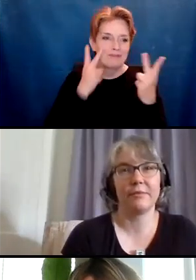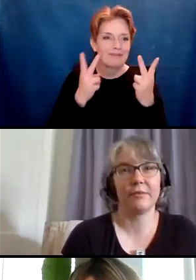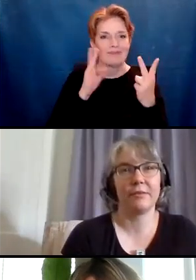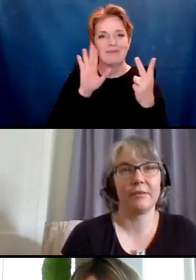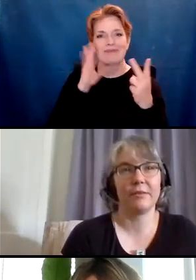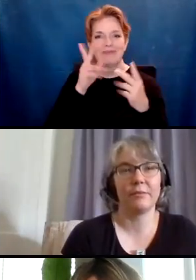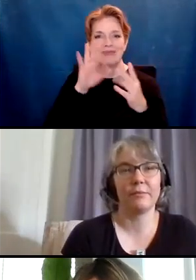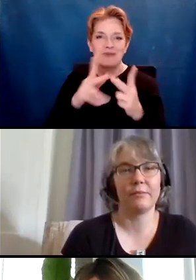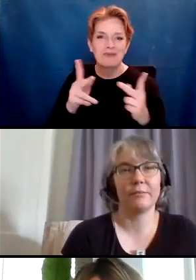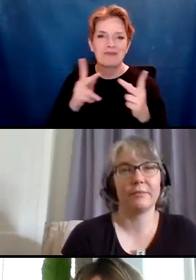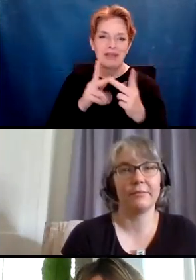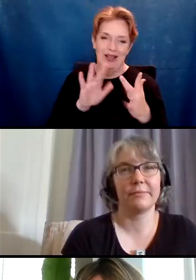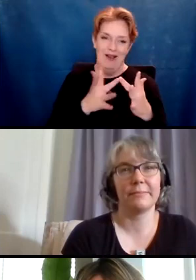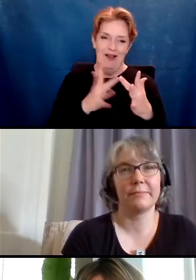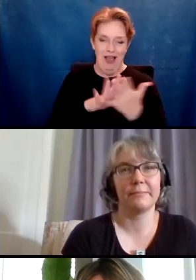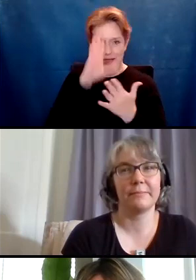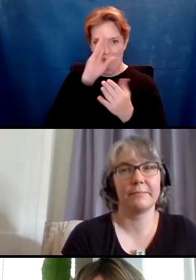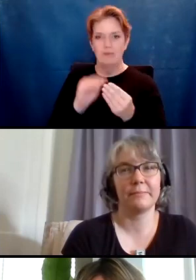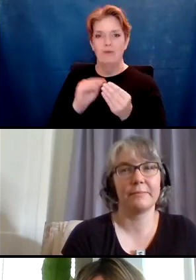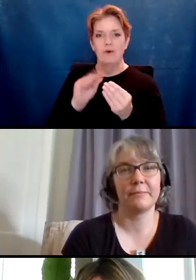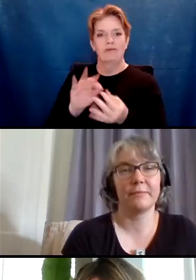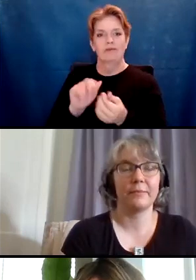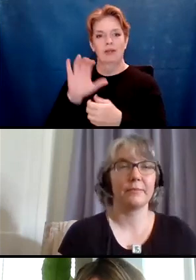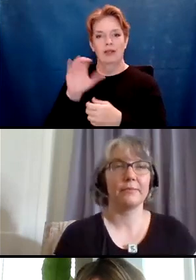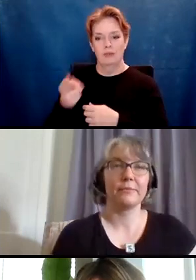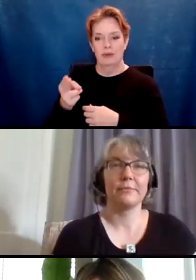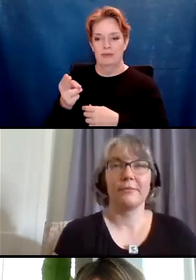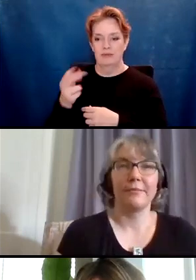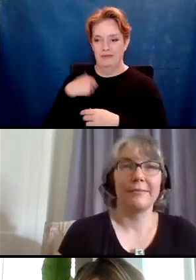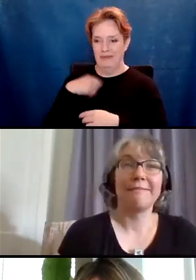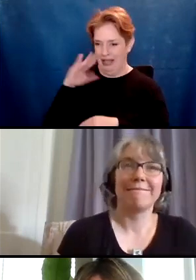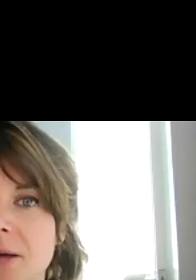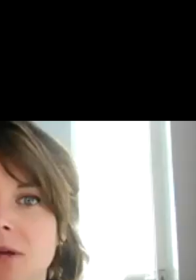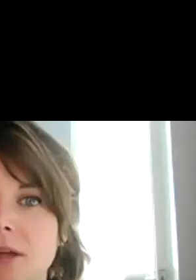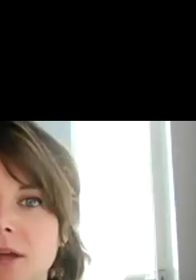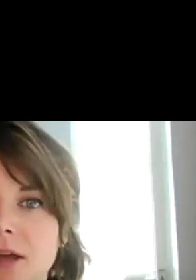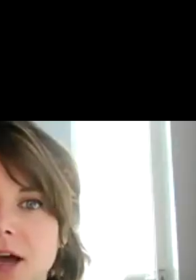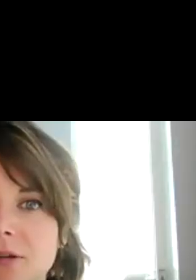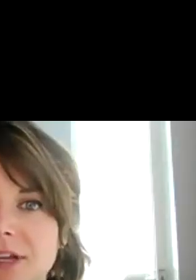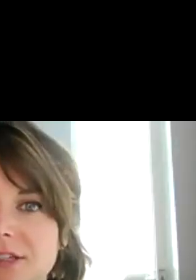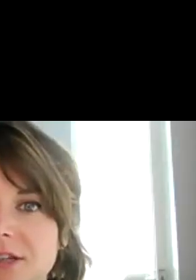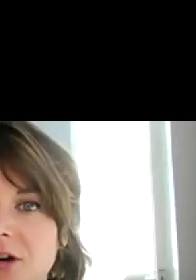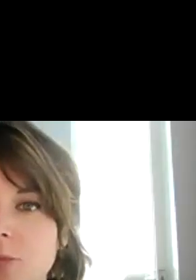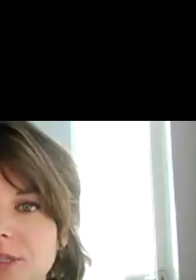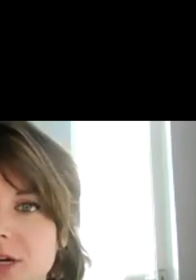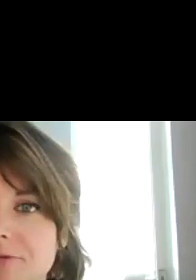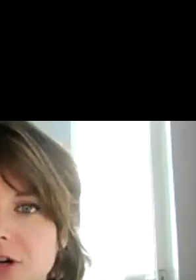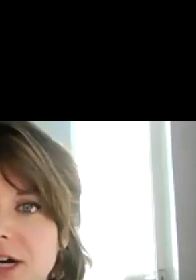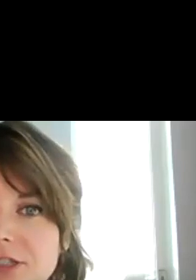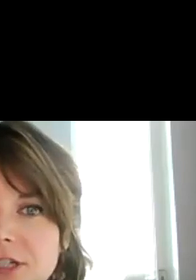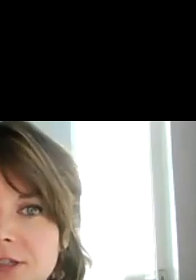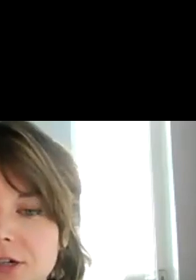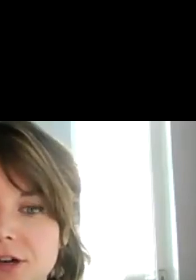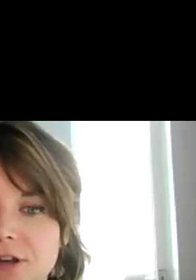about Clementine. So I want to I know we are running a little short on time. I would like to open us up